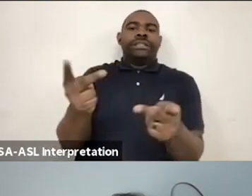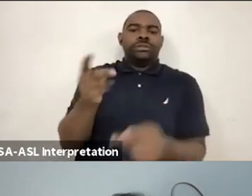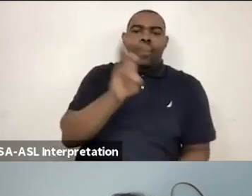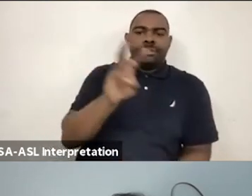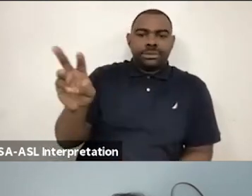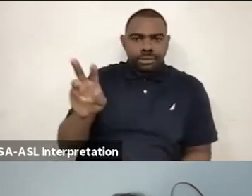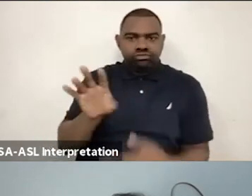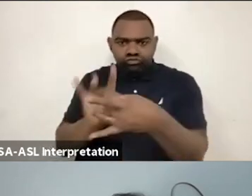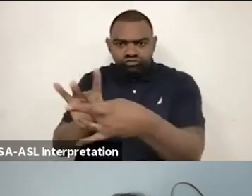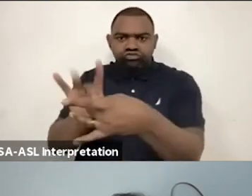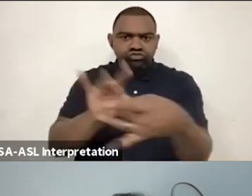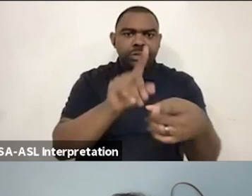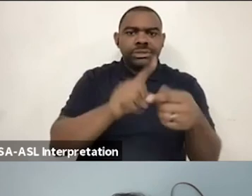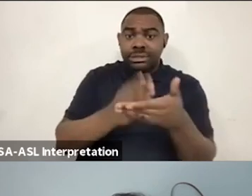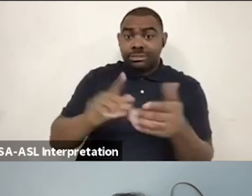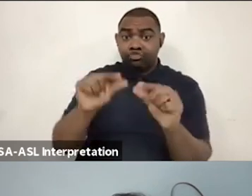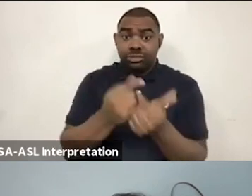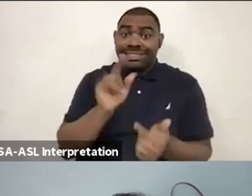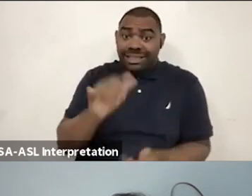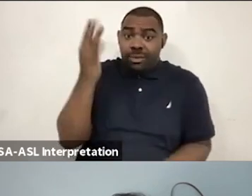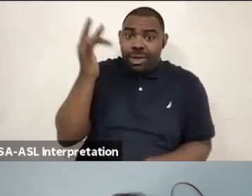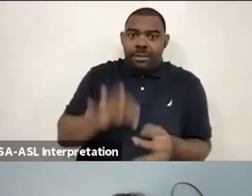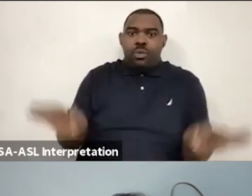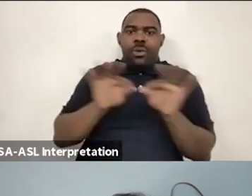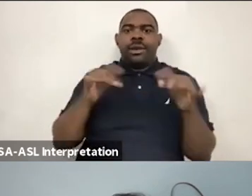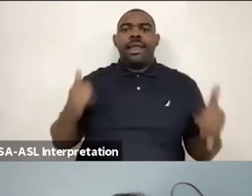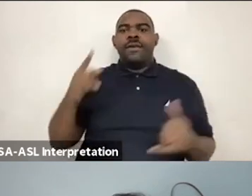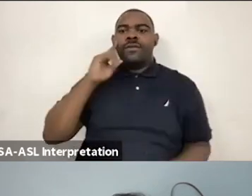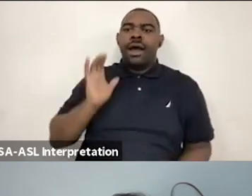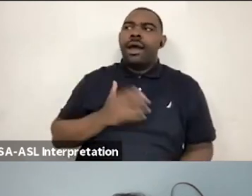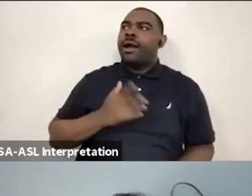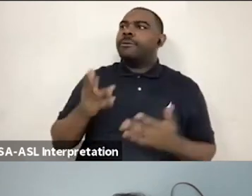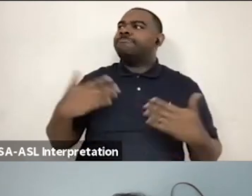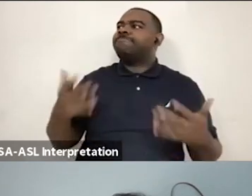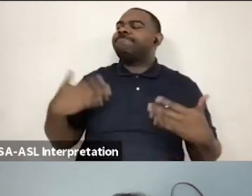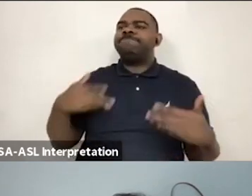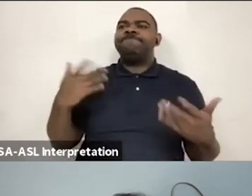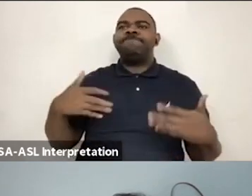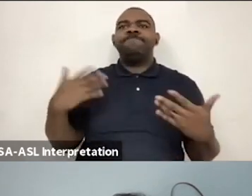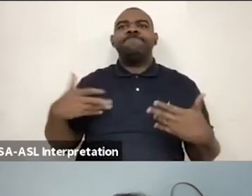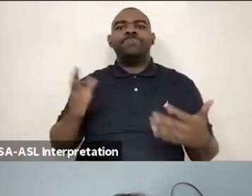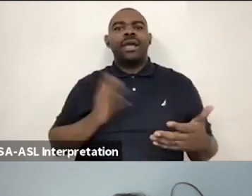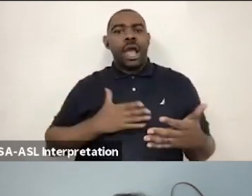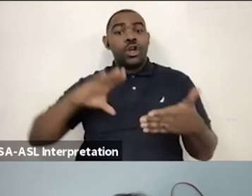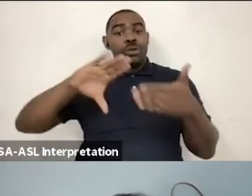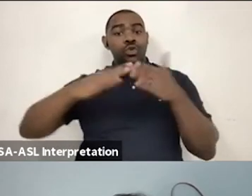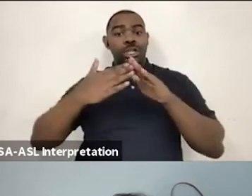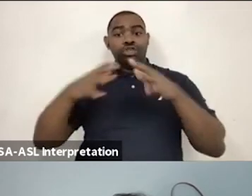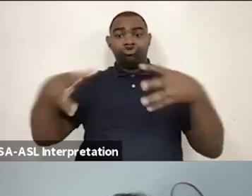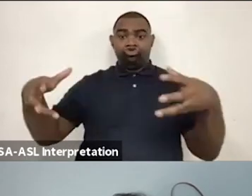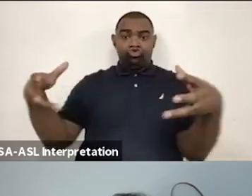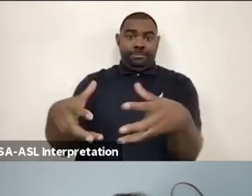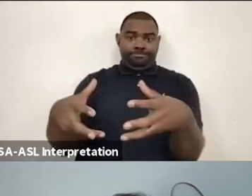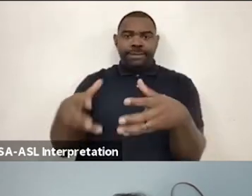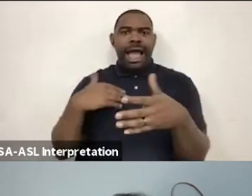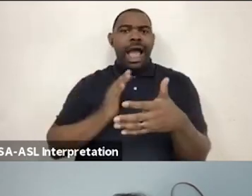these websites and, be connected to some of these groups. This is why it's important now for our community